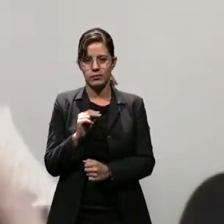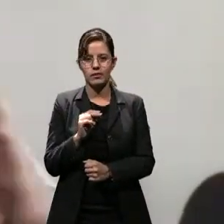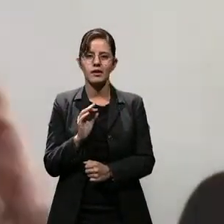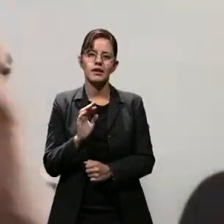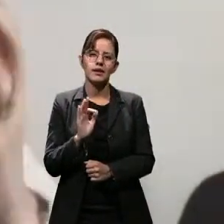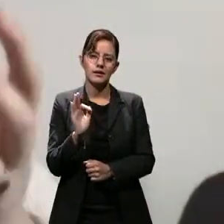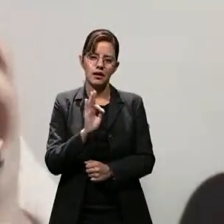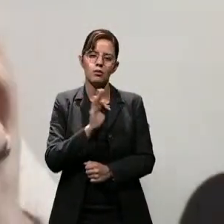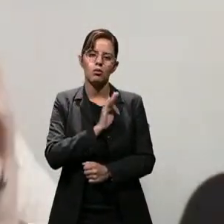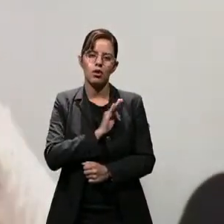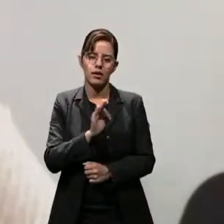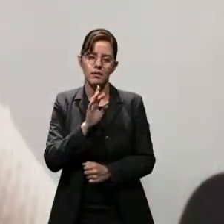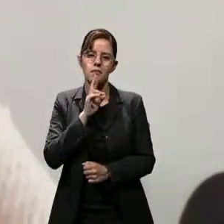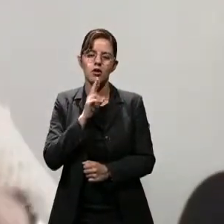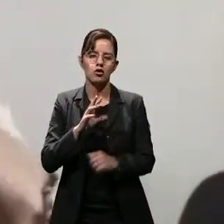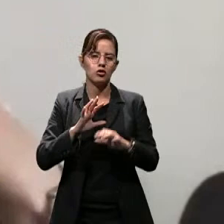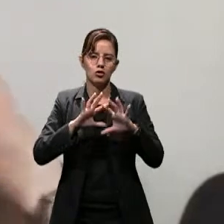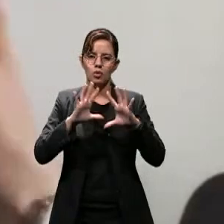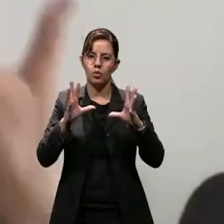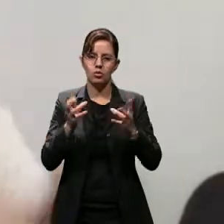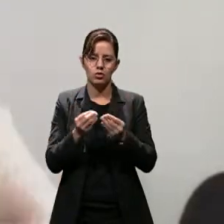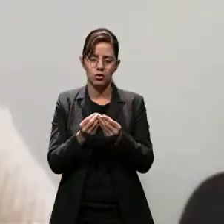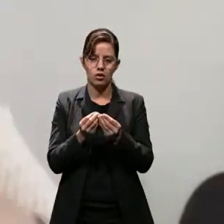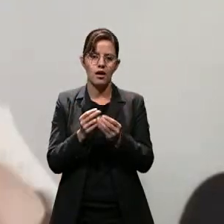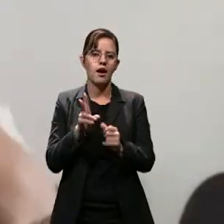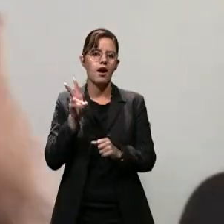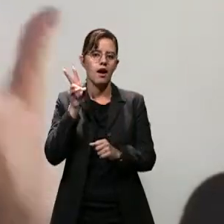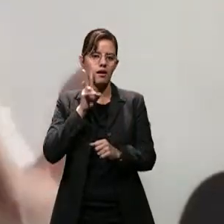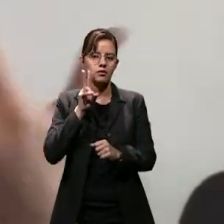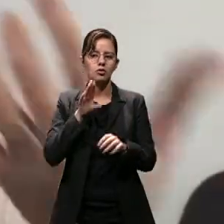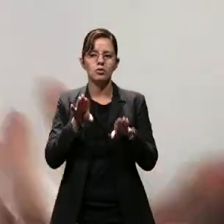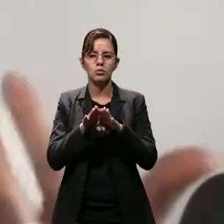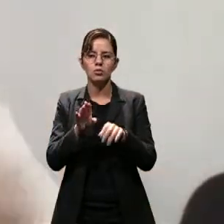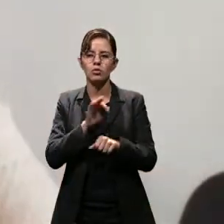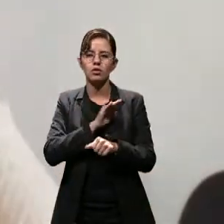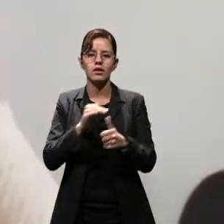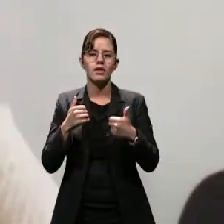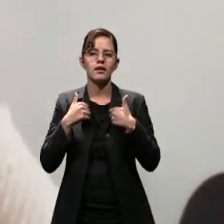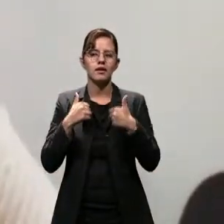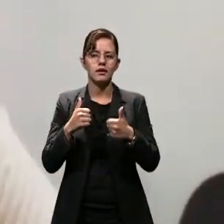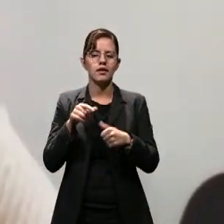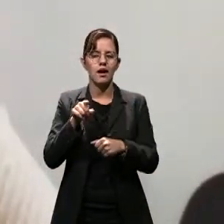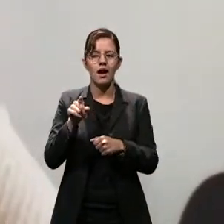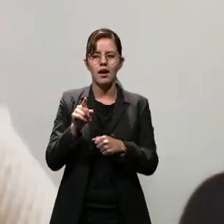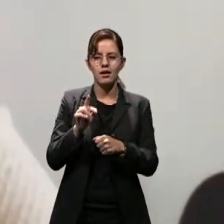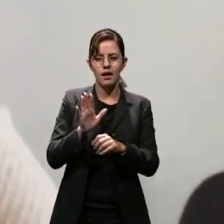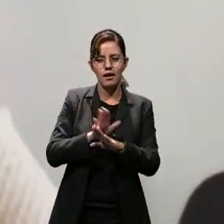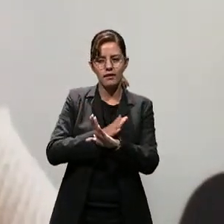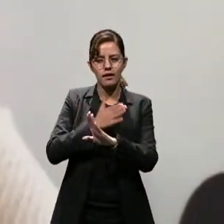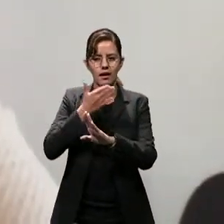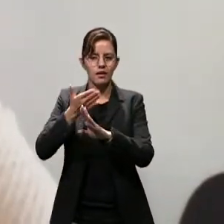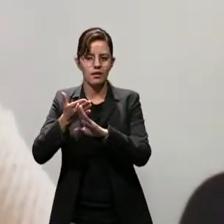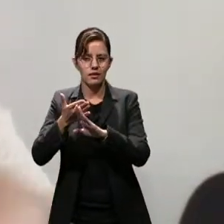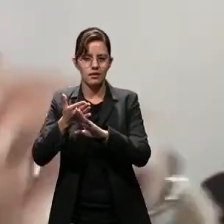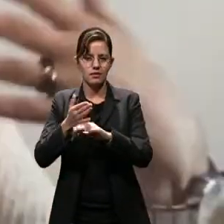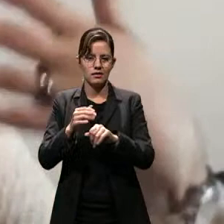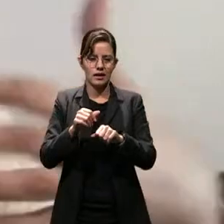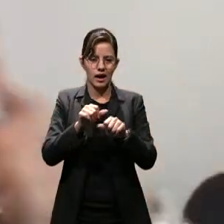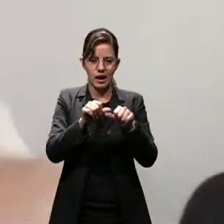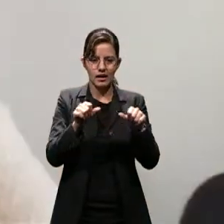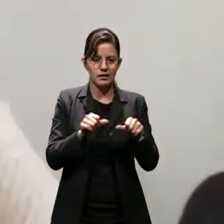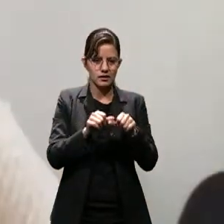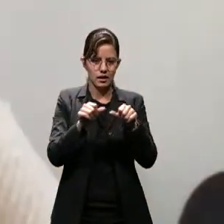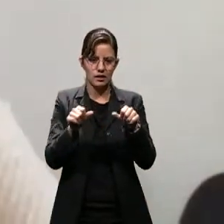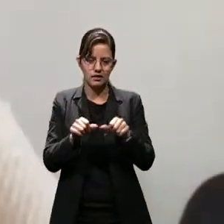effective way to address them, but we have to look at how to understand all